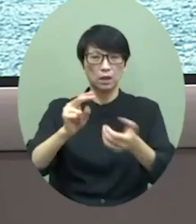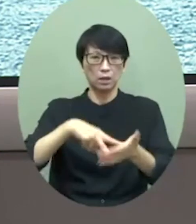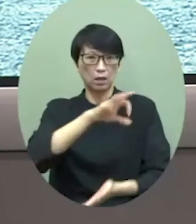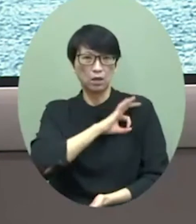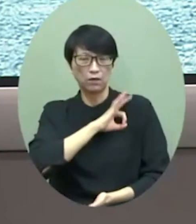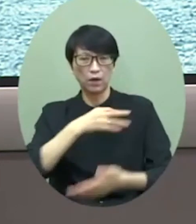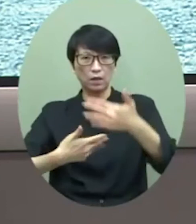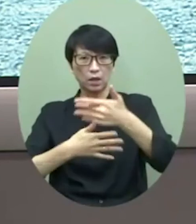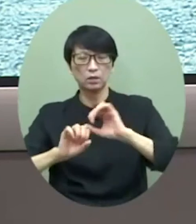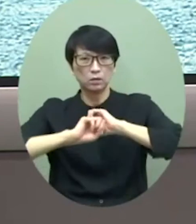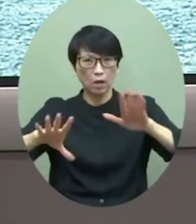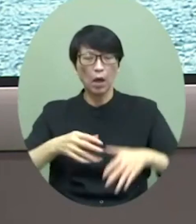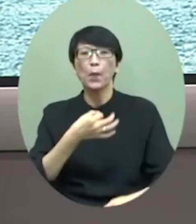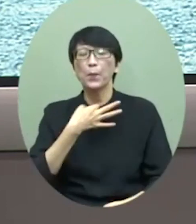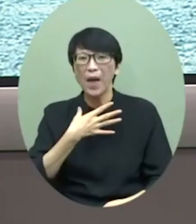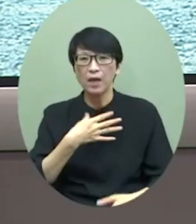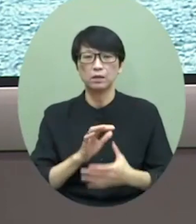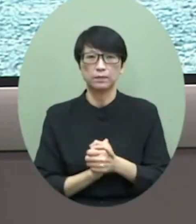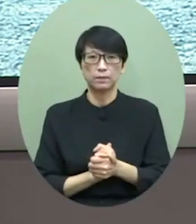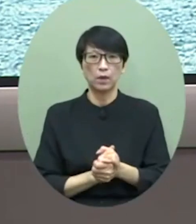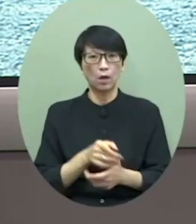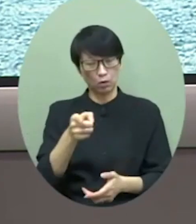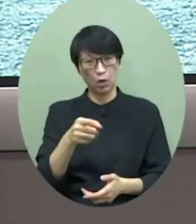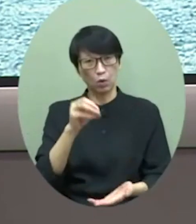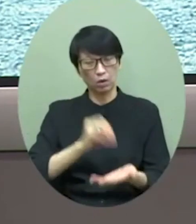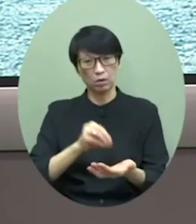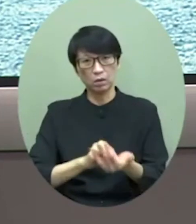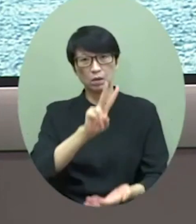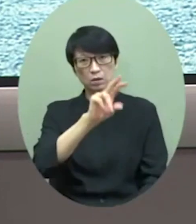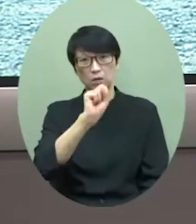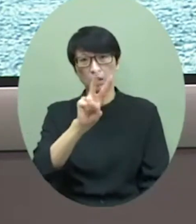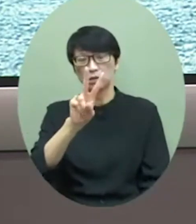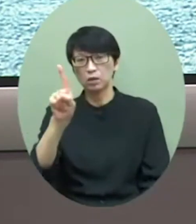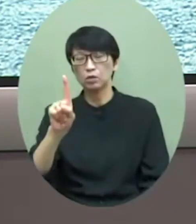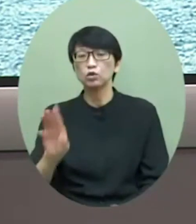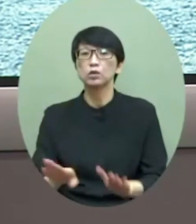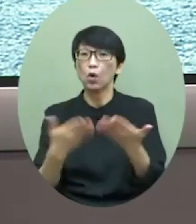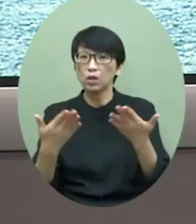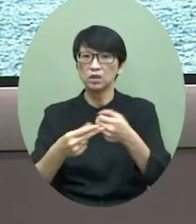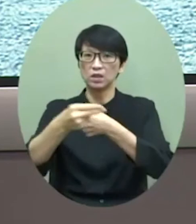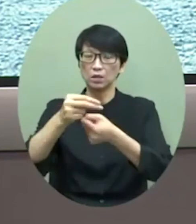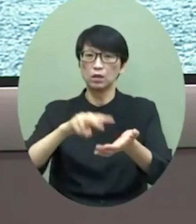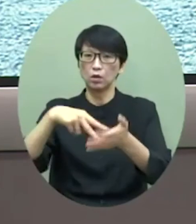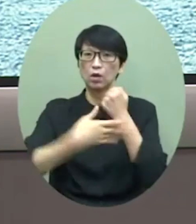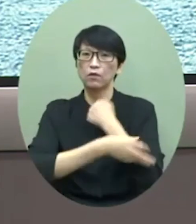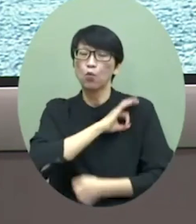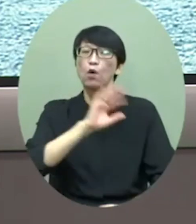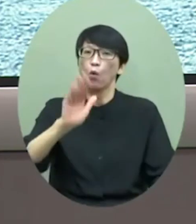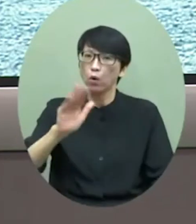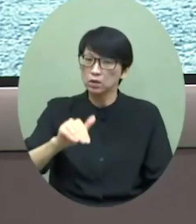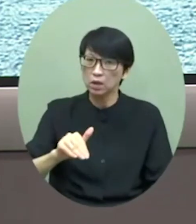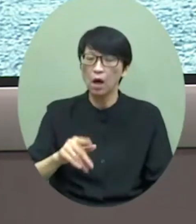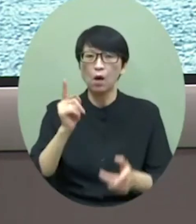in the following year, not coming October, because it's not been gazetted. So some say that the